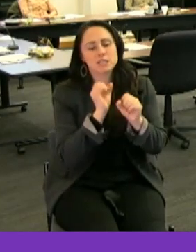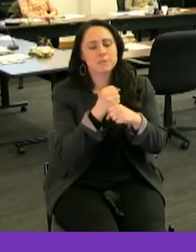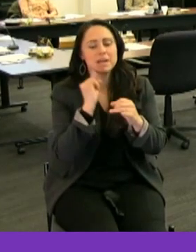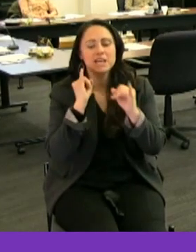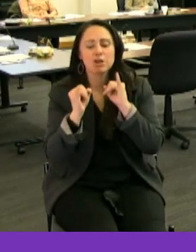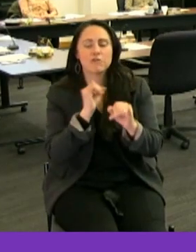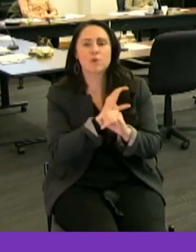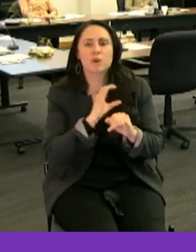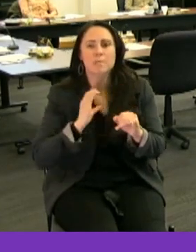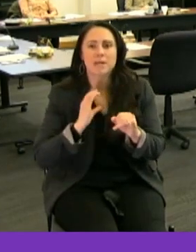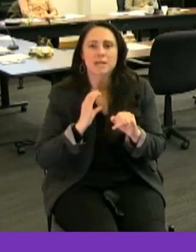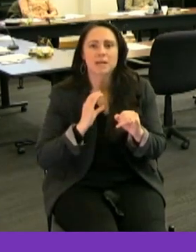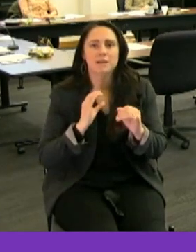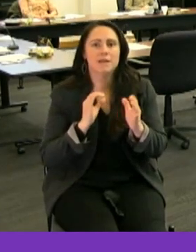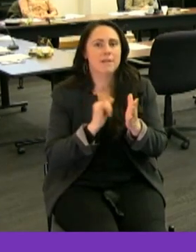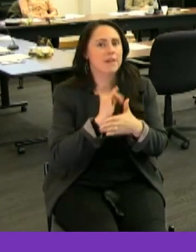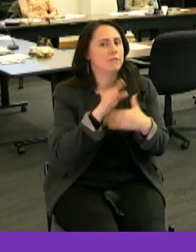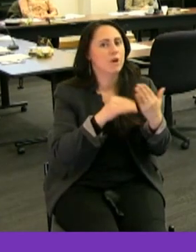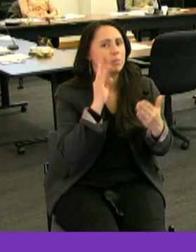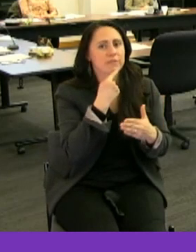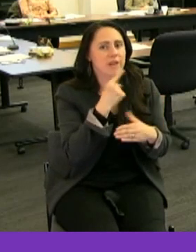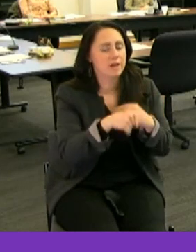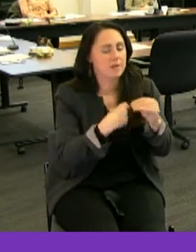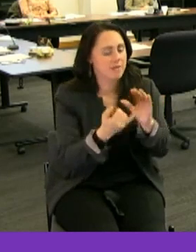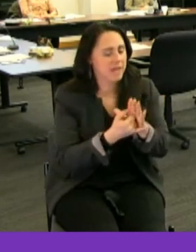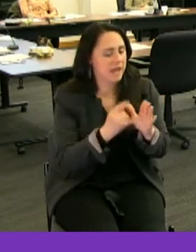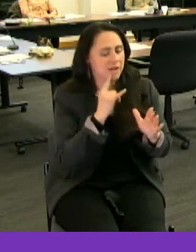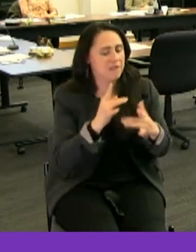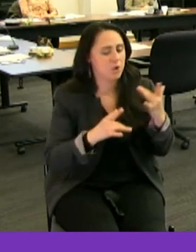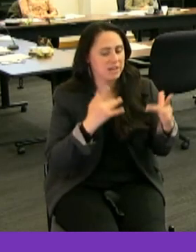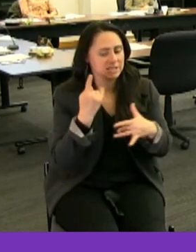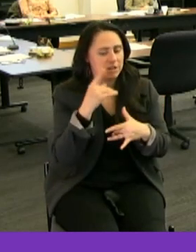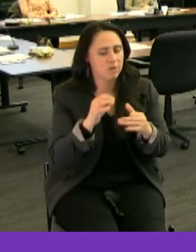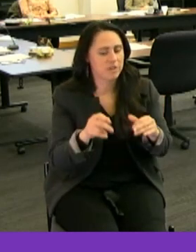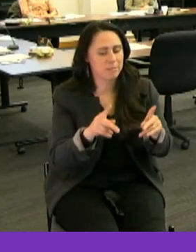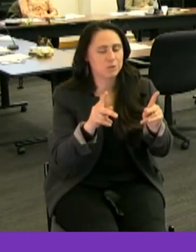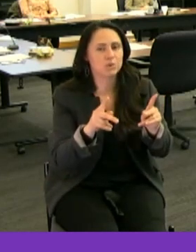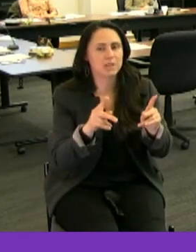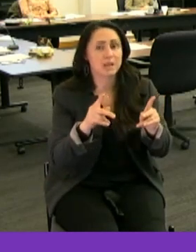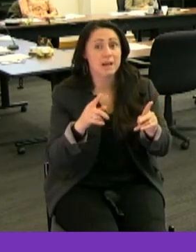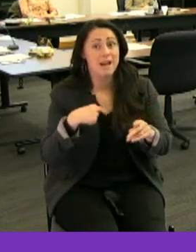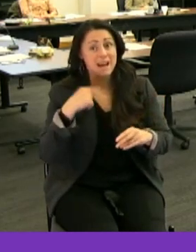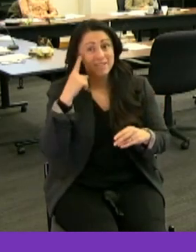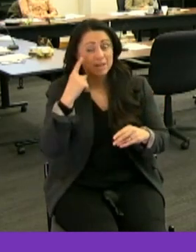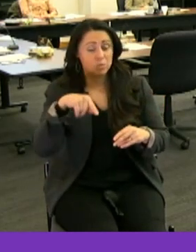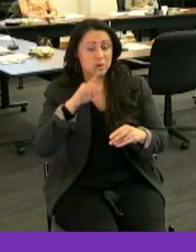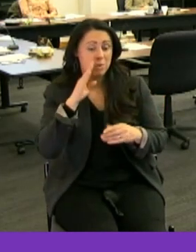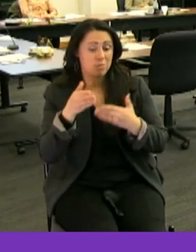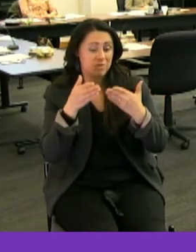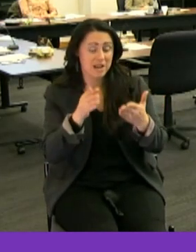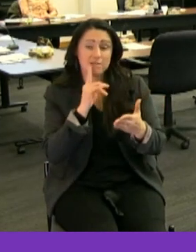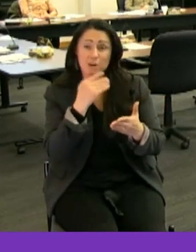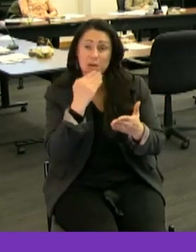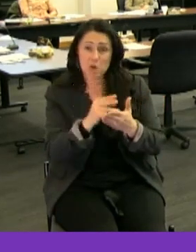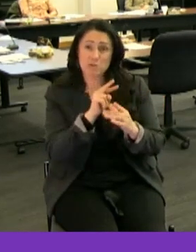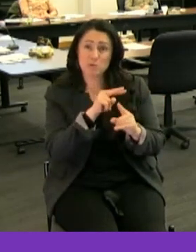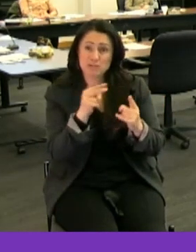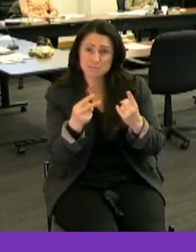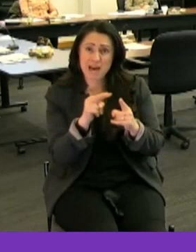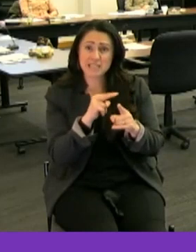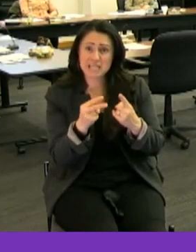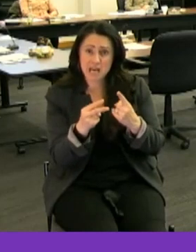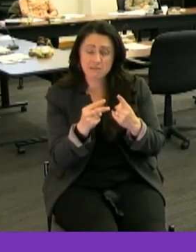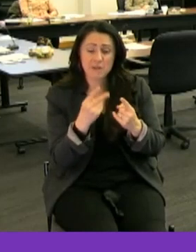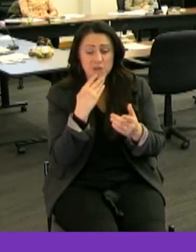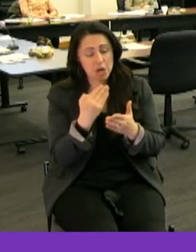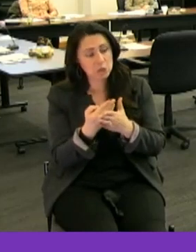committee. So that's all I'll say on that. They're very excited for this opportunity, and I think we'll provide a very good perspective, a good